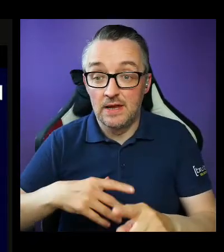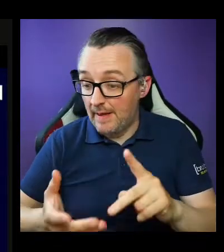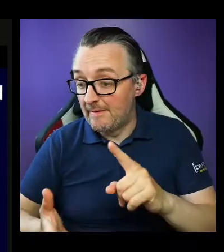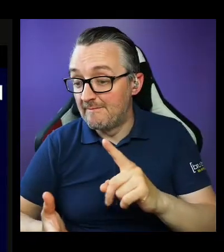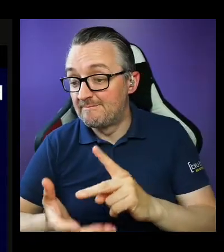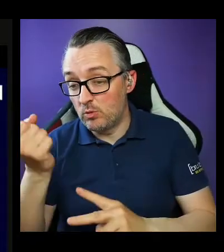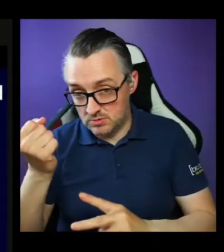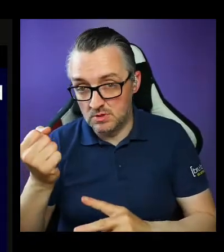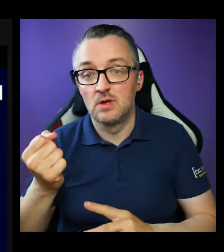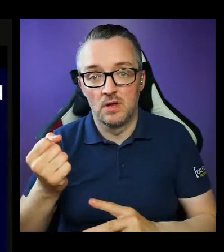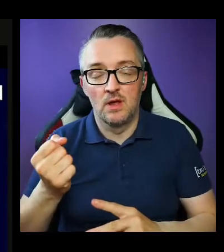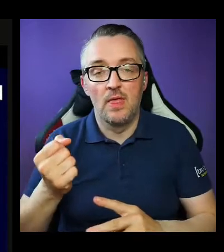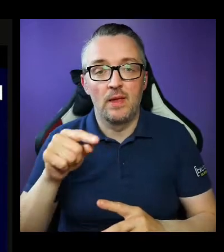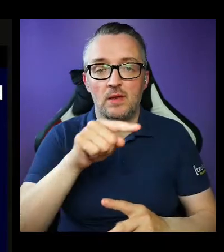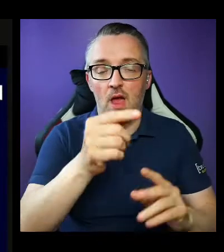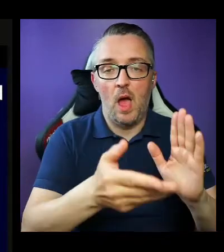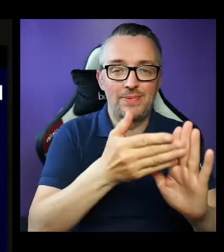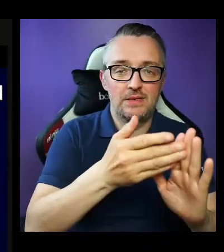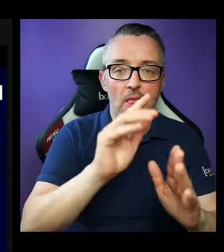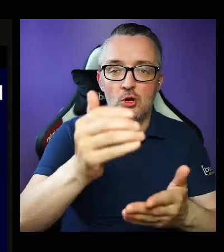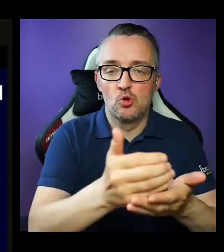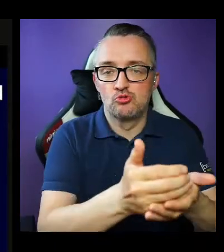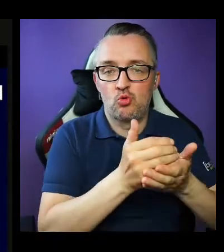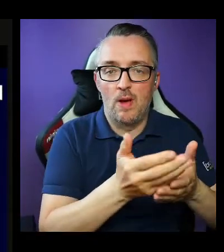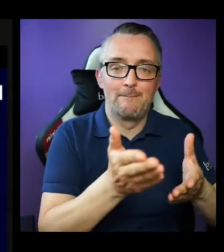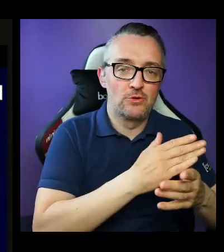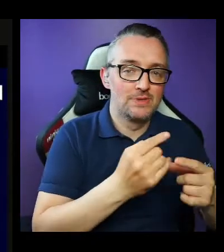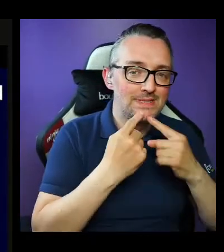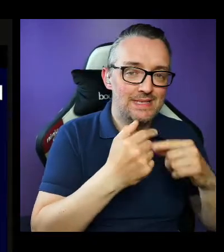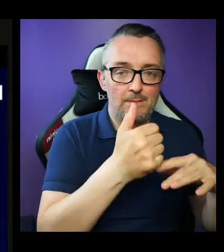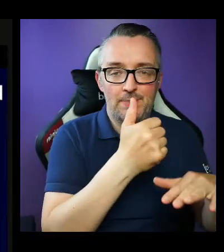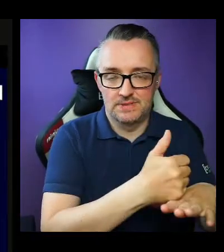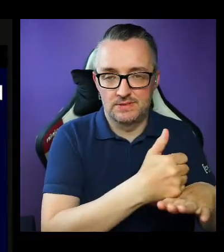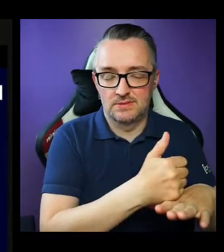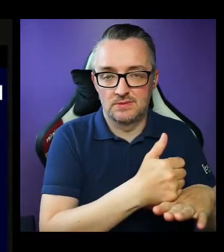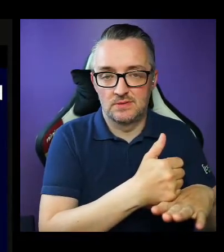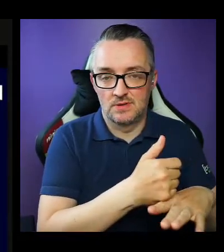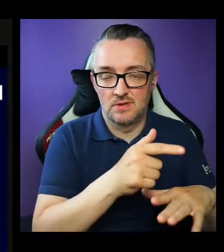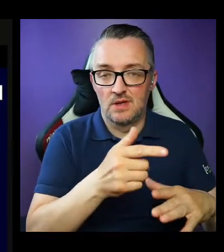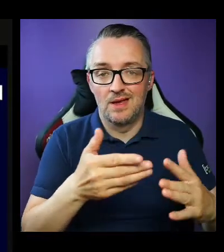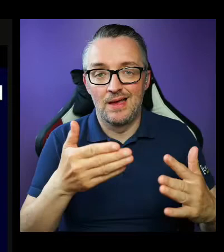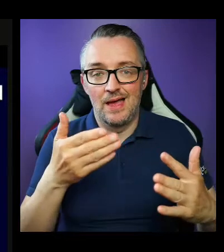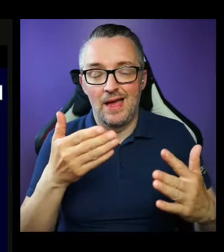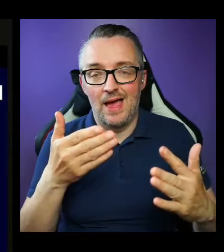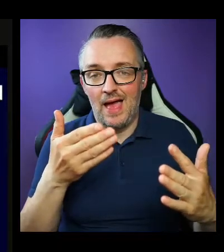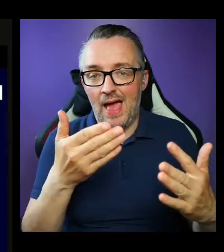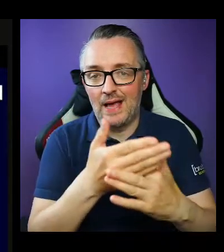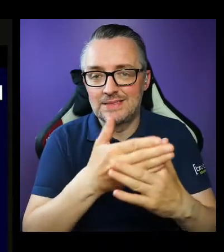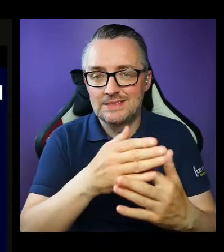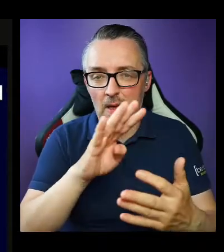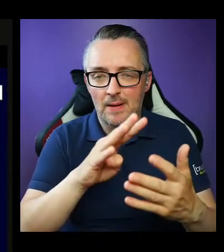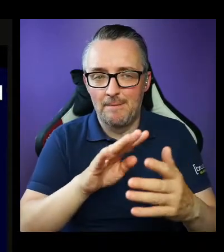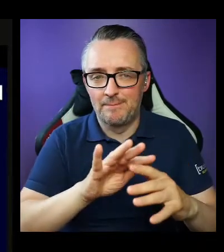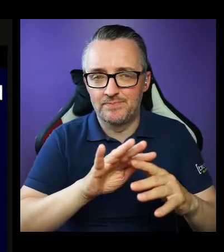it, make an update, then store it back to the database. And like the access patterns were all over